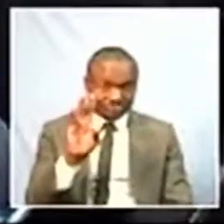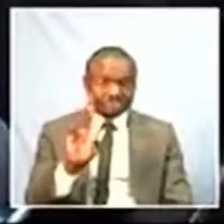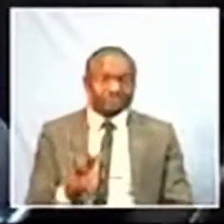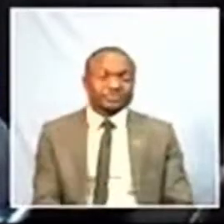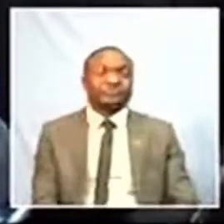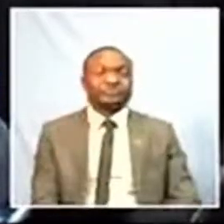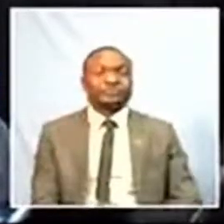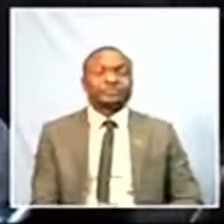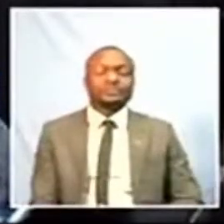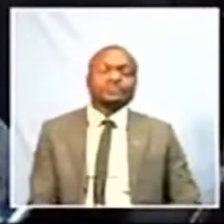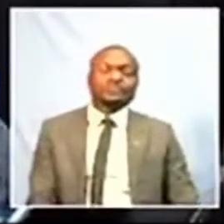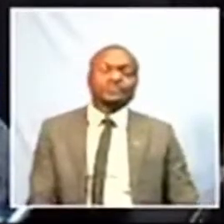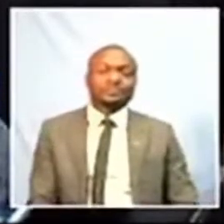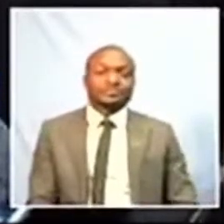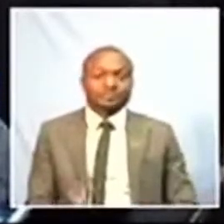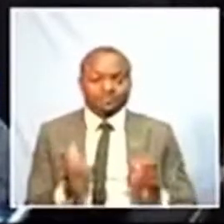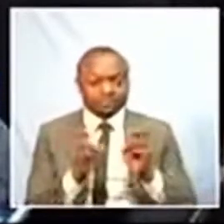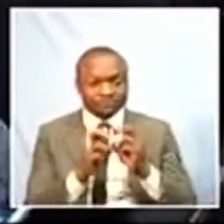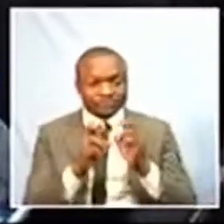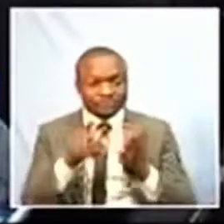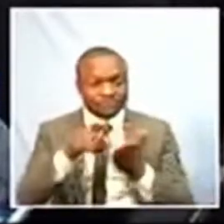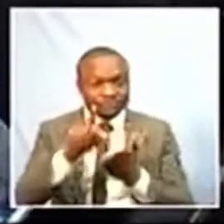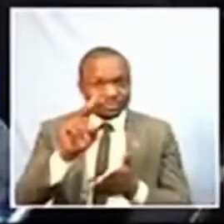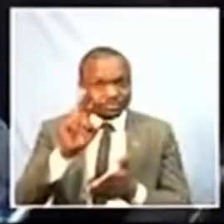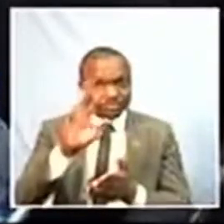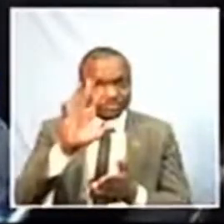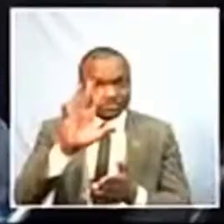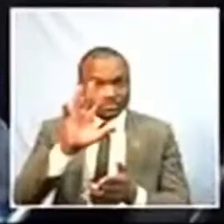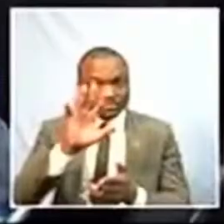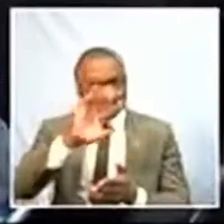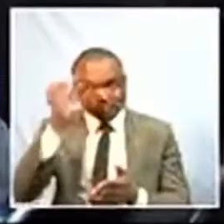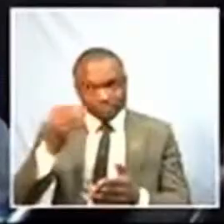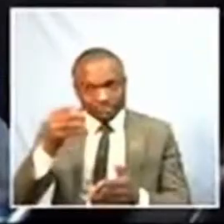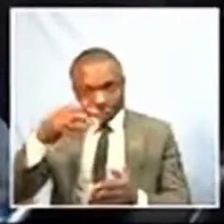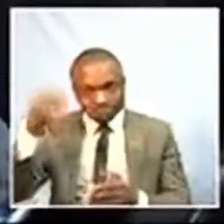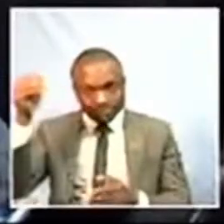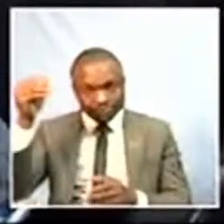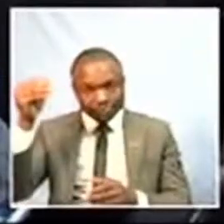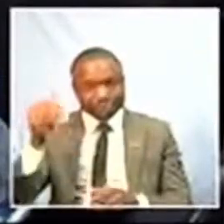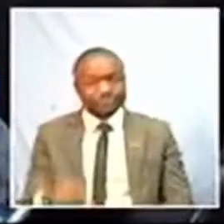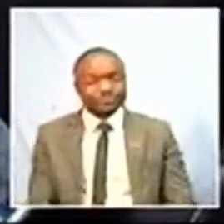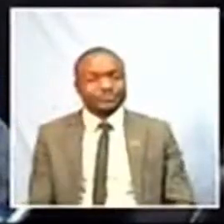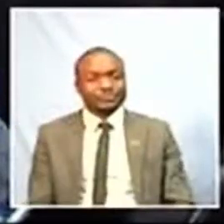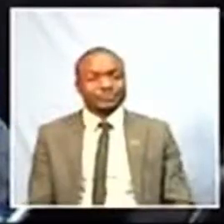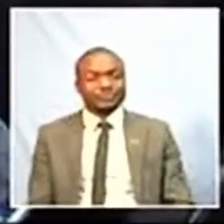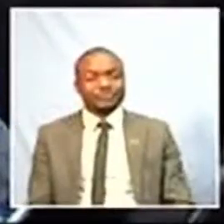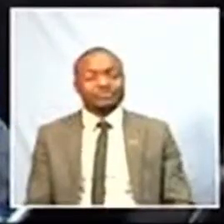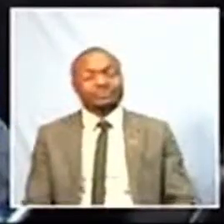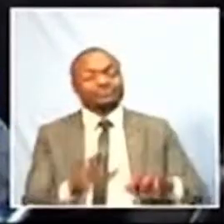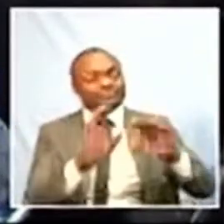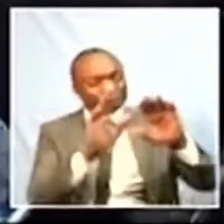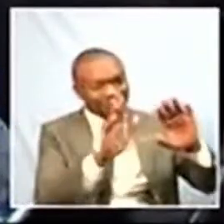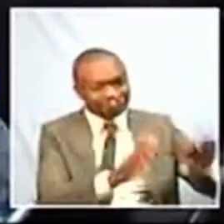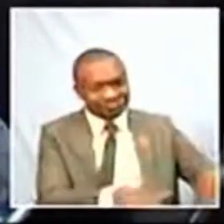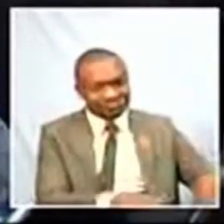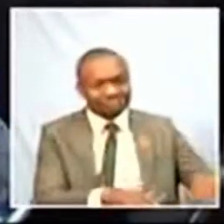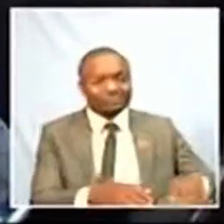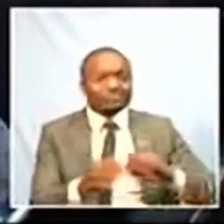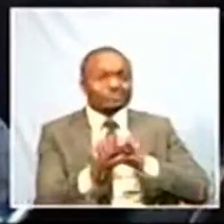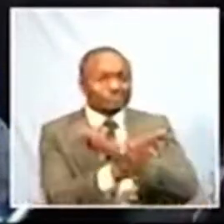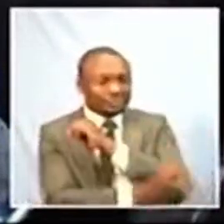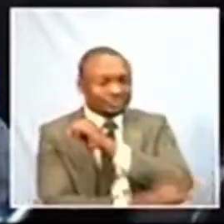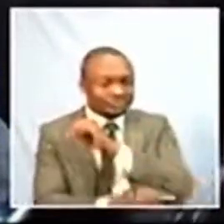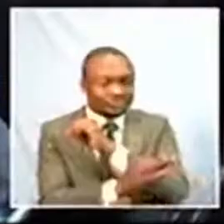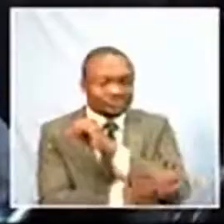7, the contractor once was paid 25%, it disappeared, and then he just left it at the foundation